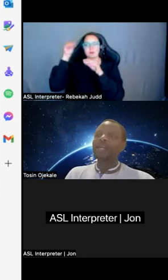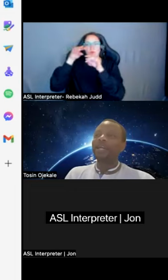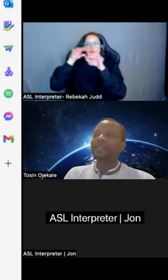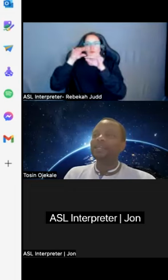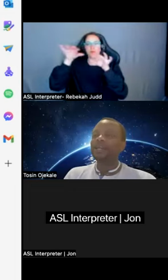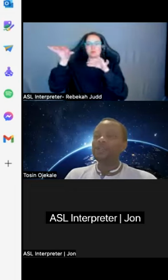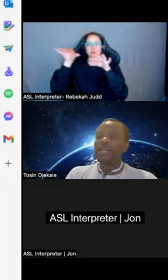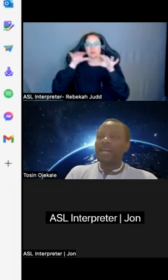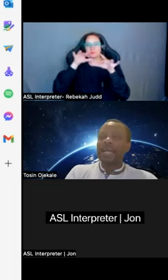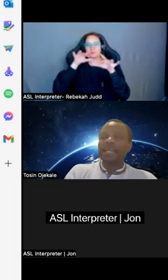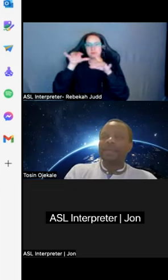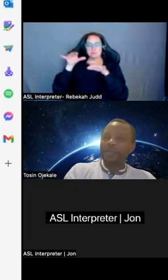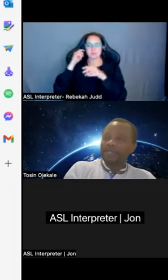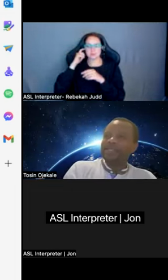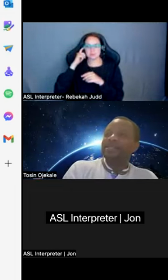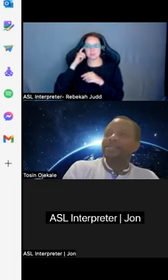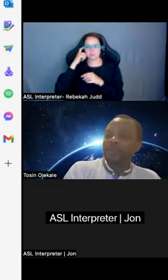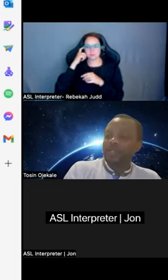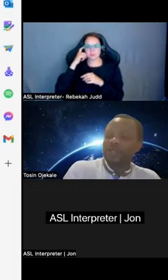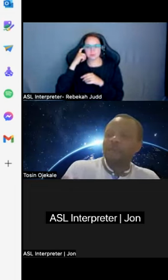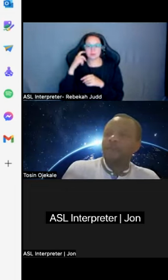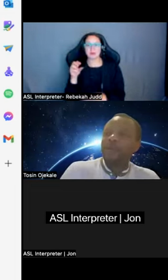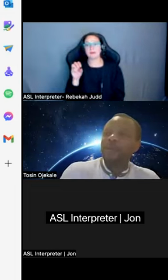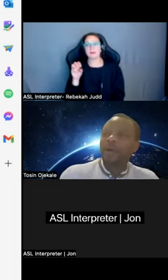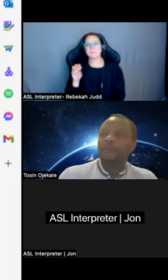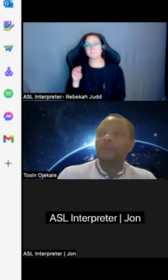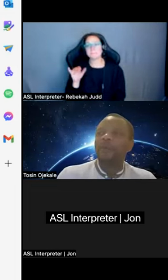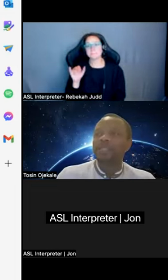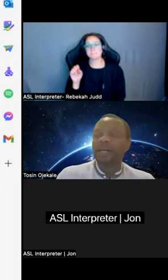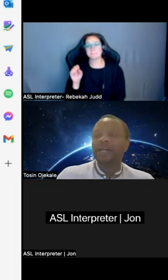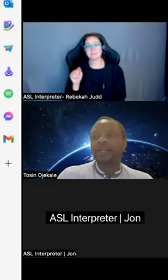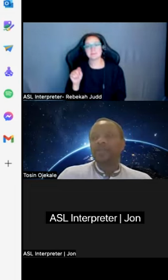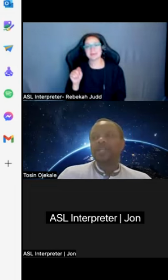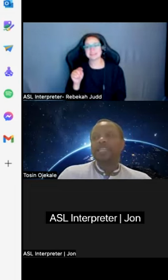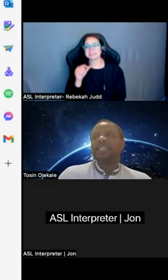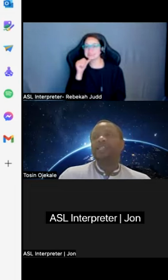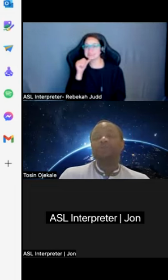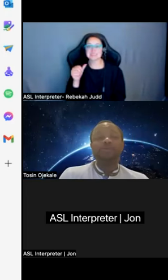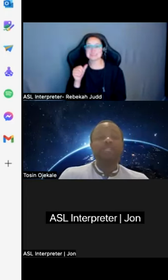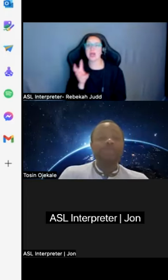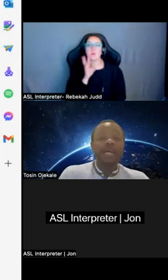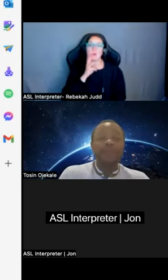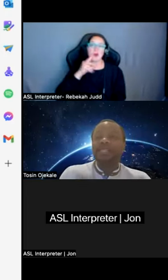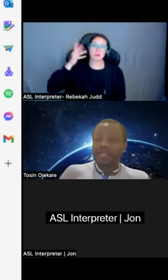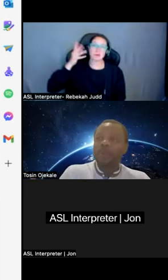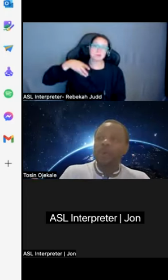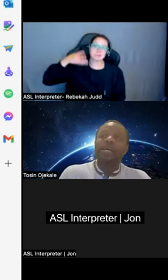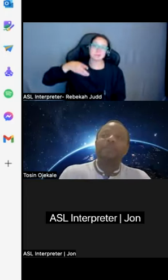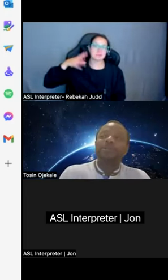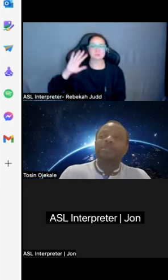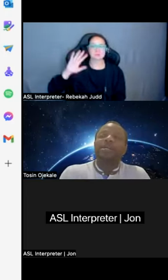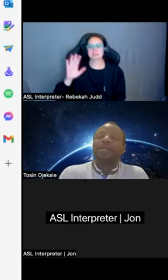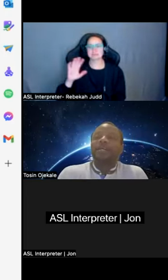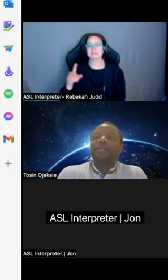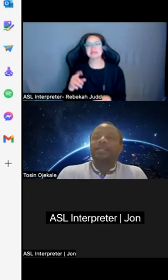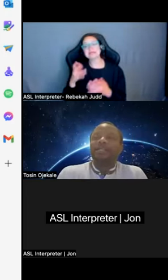water like that. So they are like mist. So it's not fully full water. So the essence is to reduce them. It's still water,